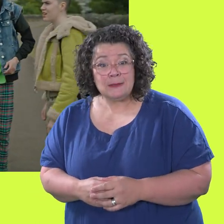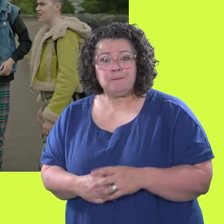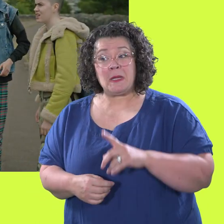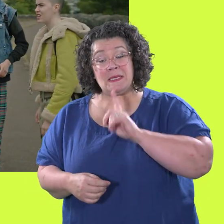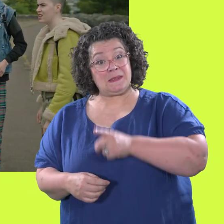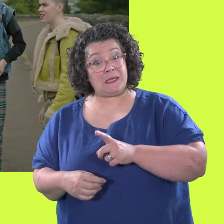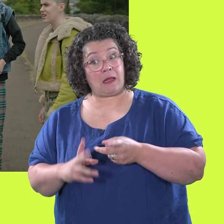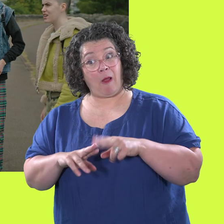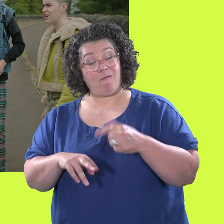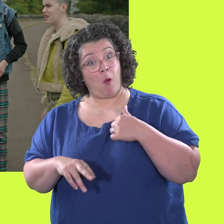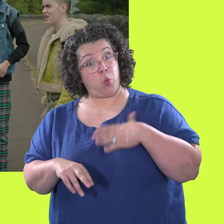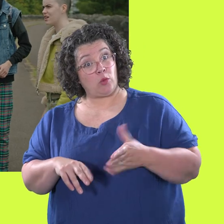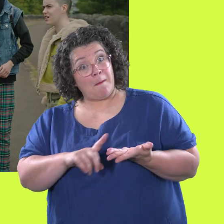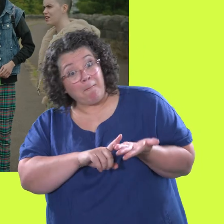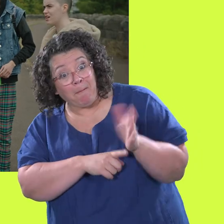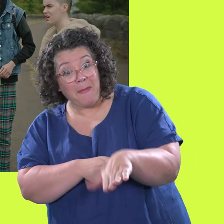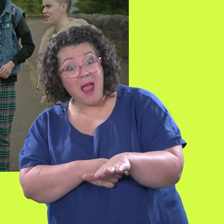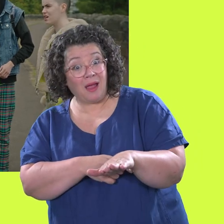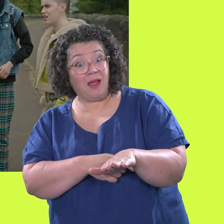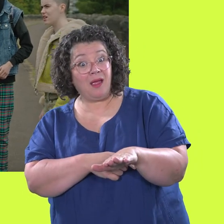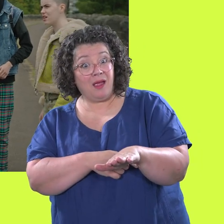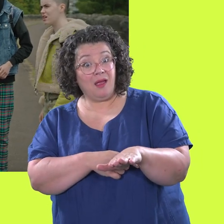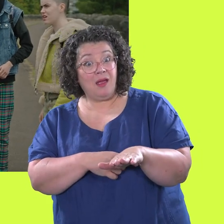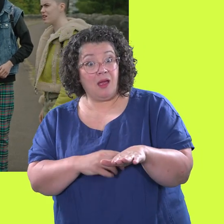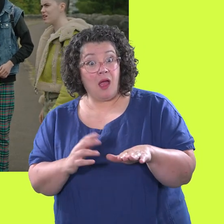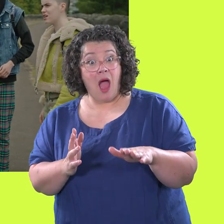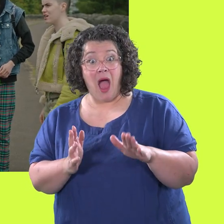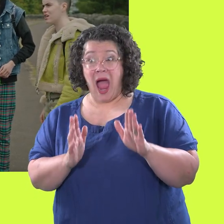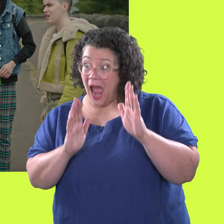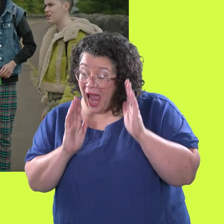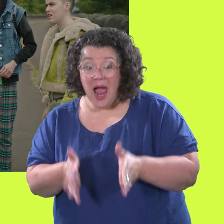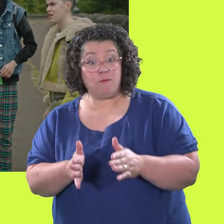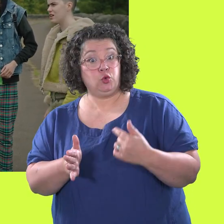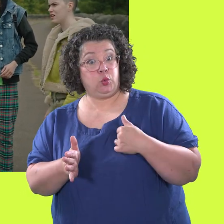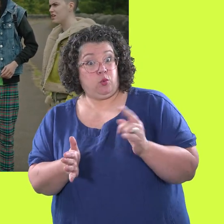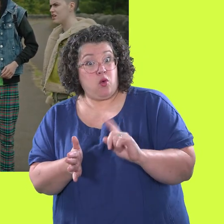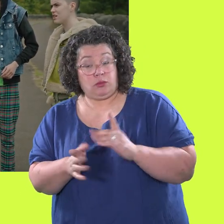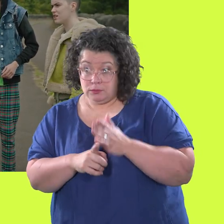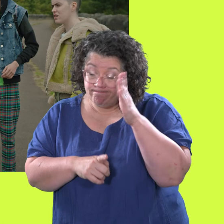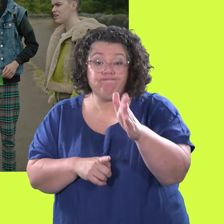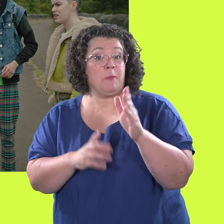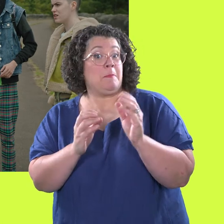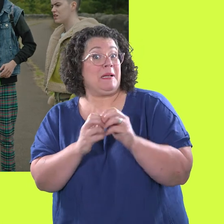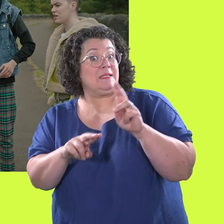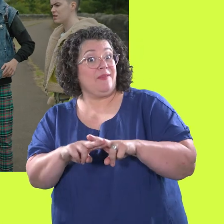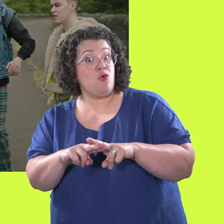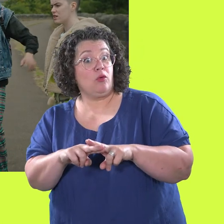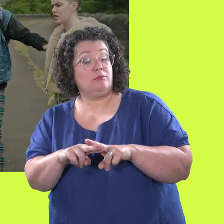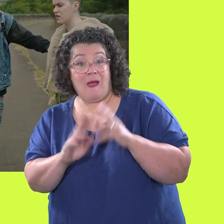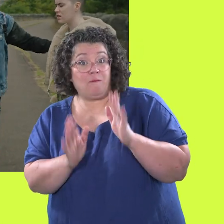he said, if I want to get back, I have to go to play the fist in York,